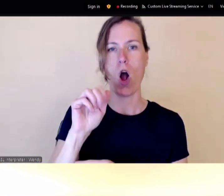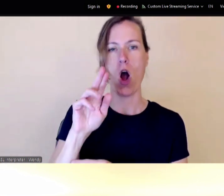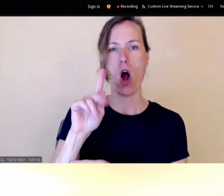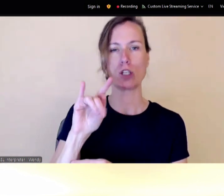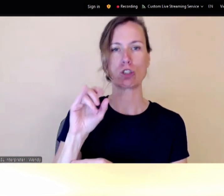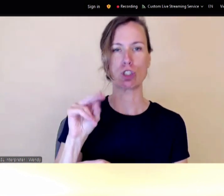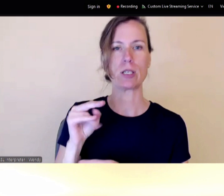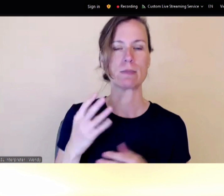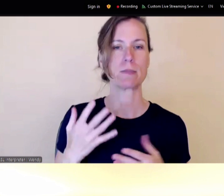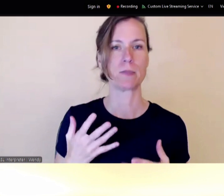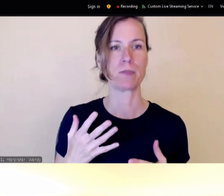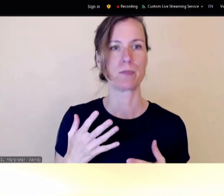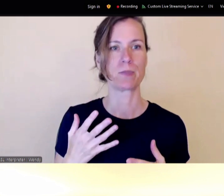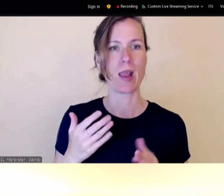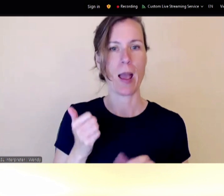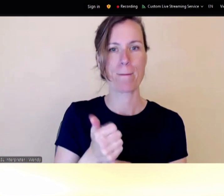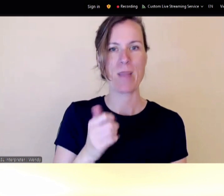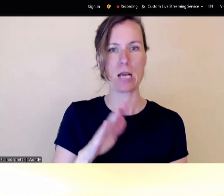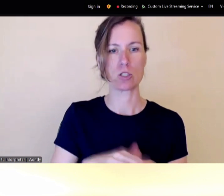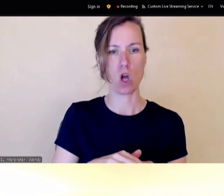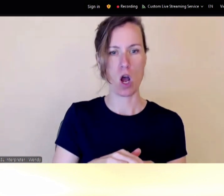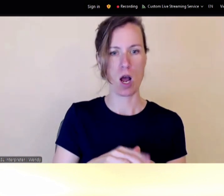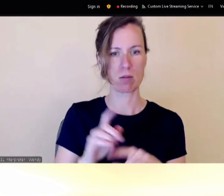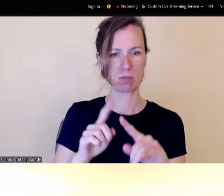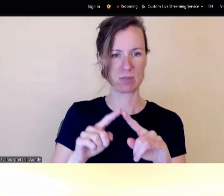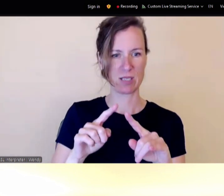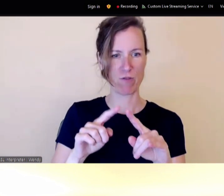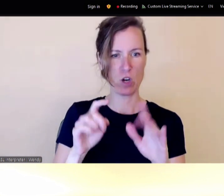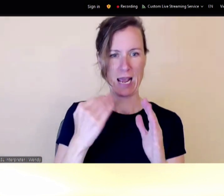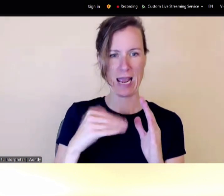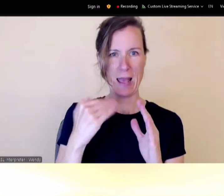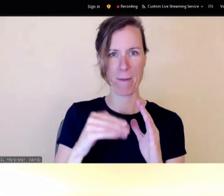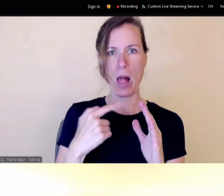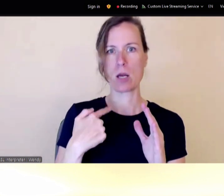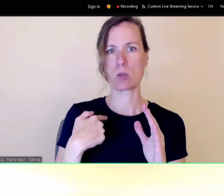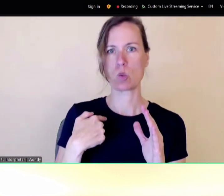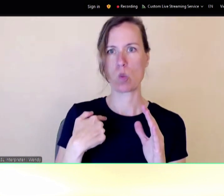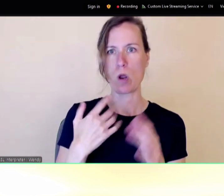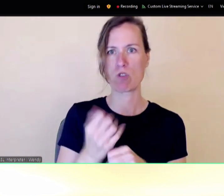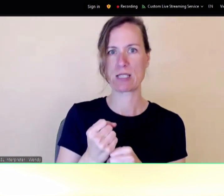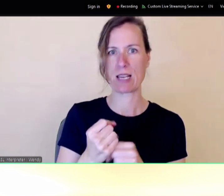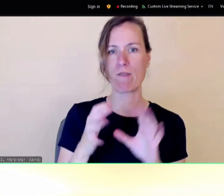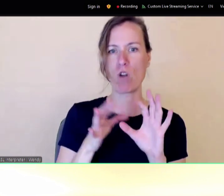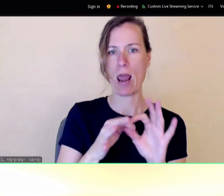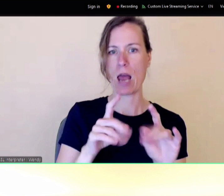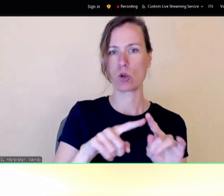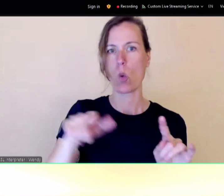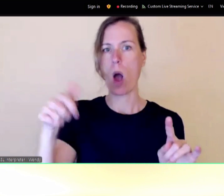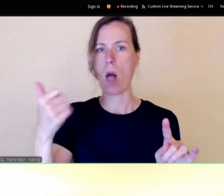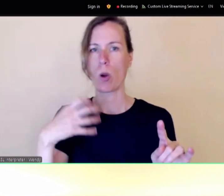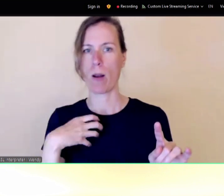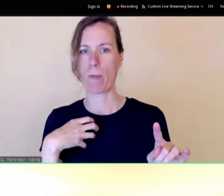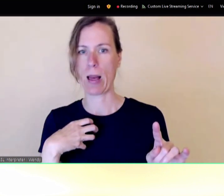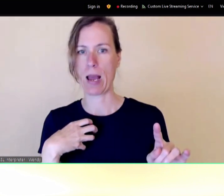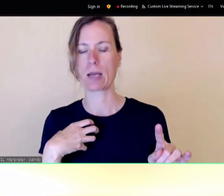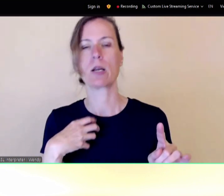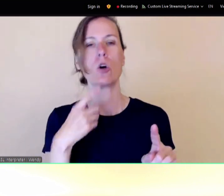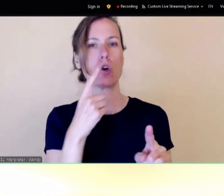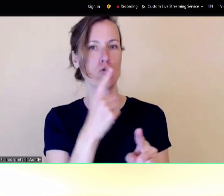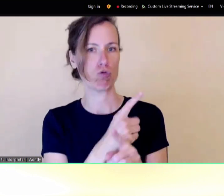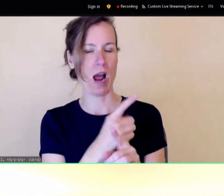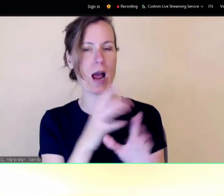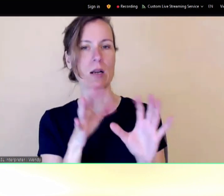the last set of emails we just received regarding another complaint. Is that what you said? Correct. Based off of section